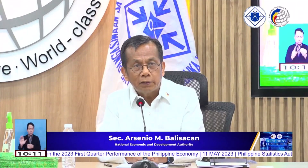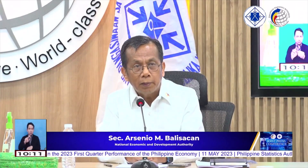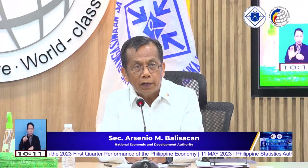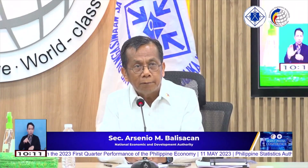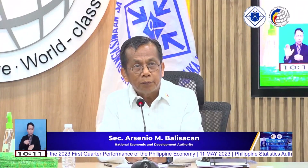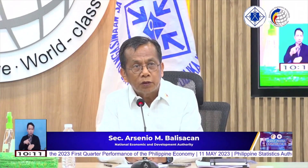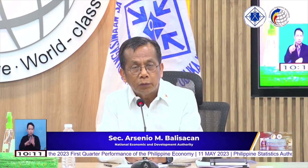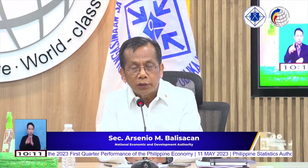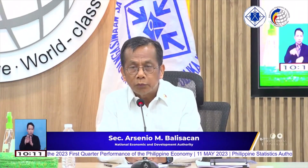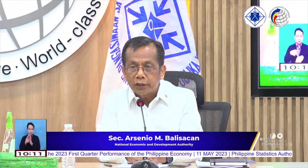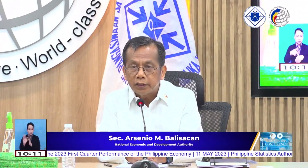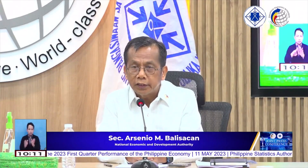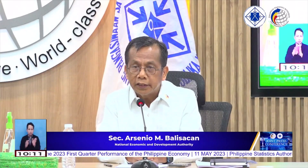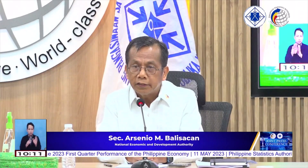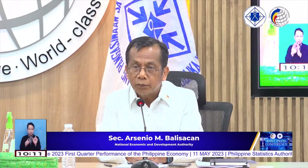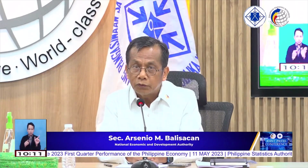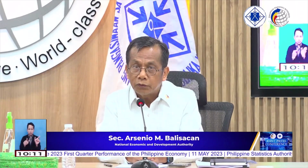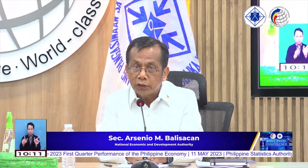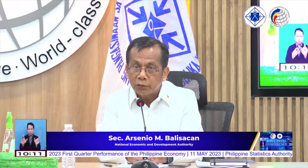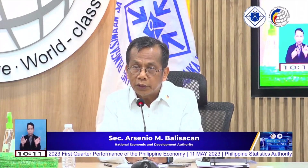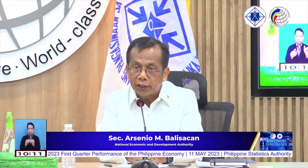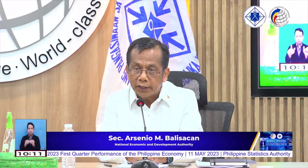Plan 2023 to